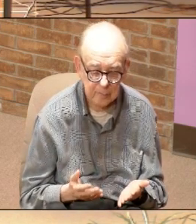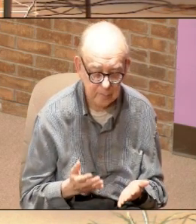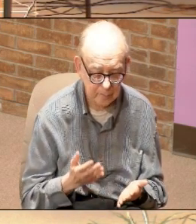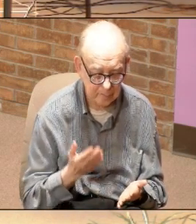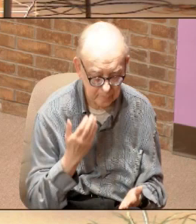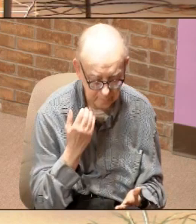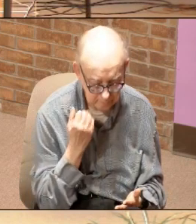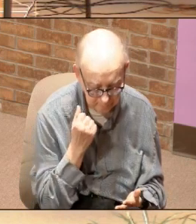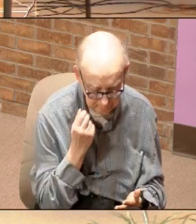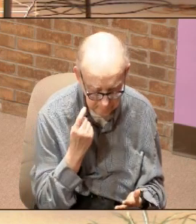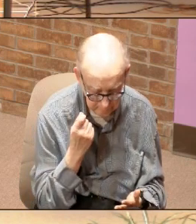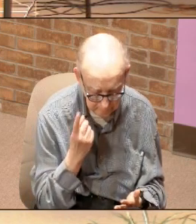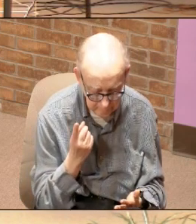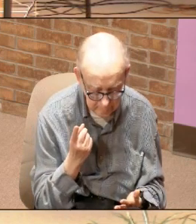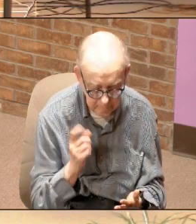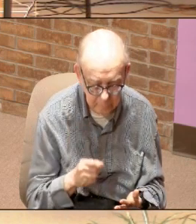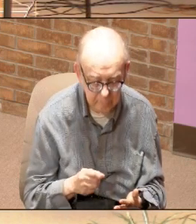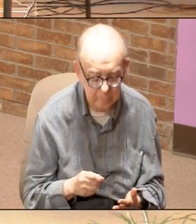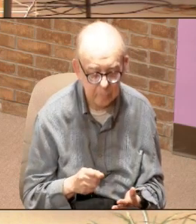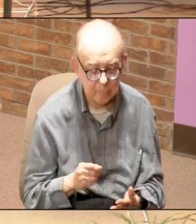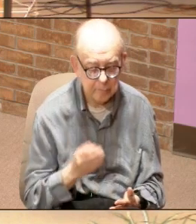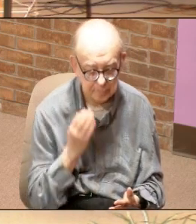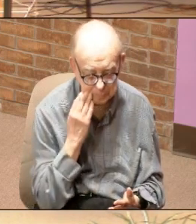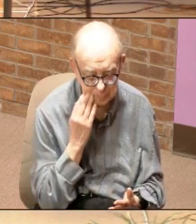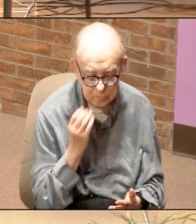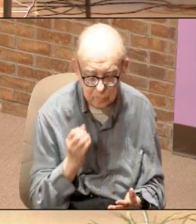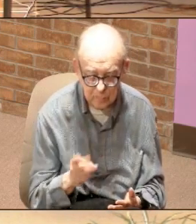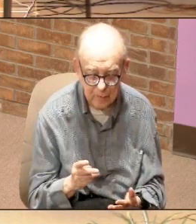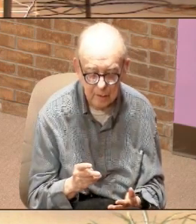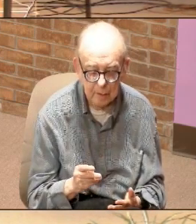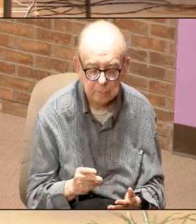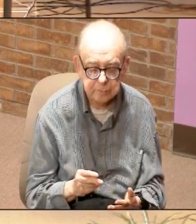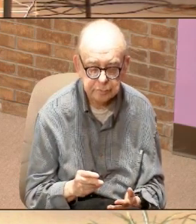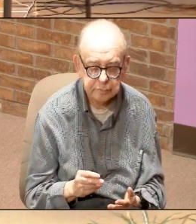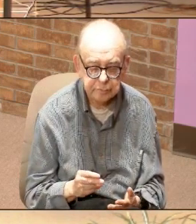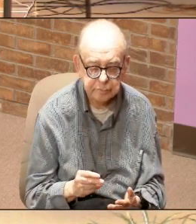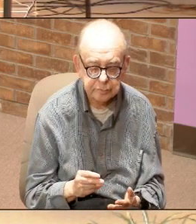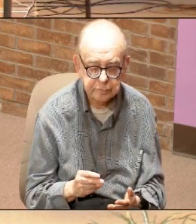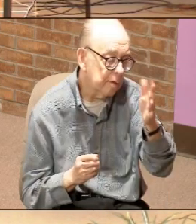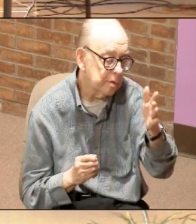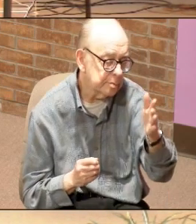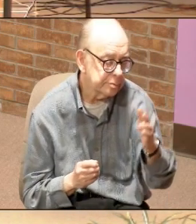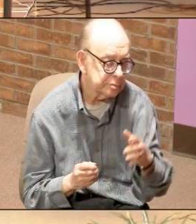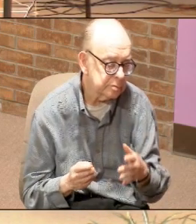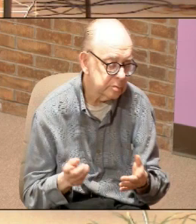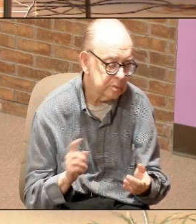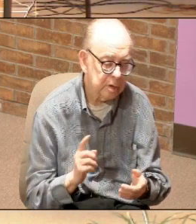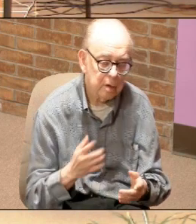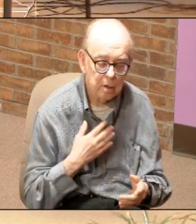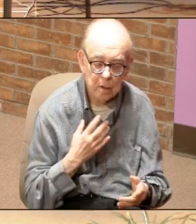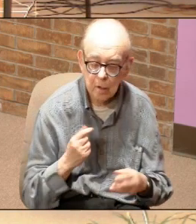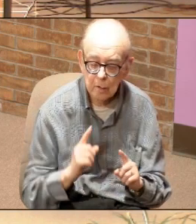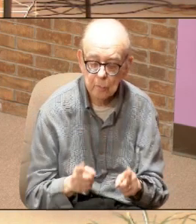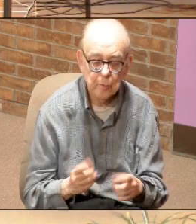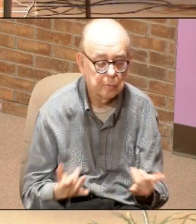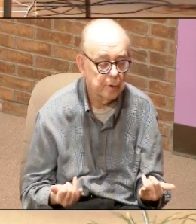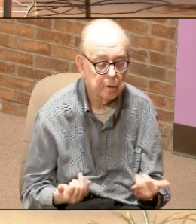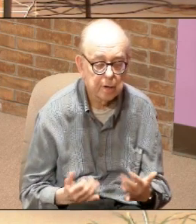I don't think he said, well, I need to know, okay, Father, where am I going